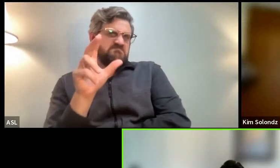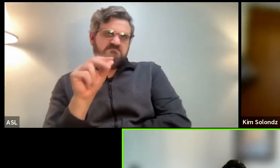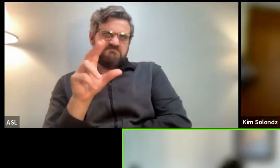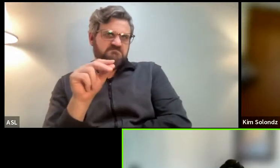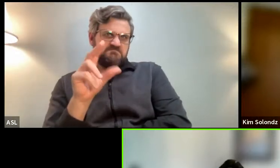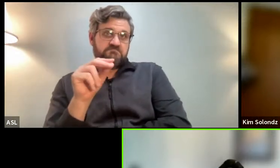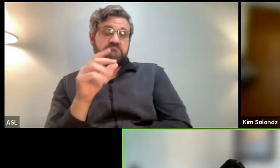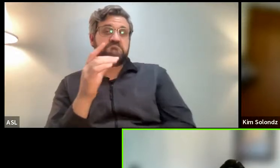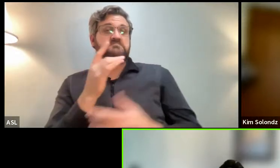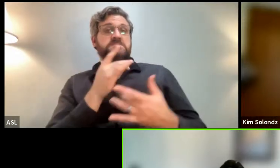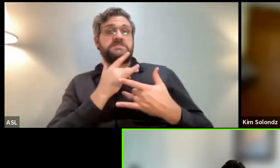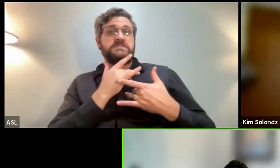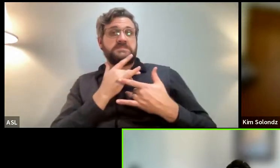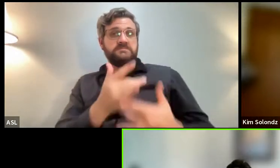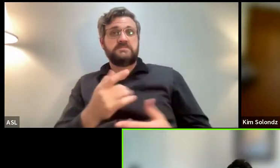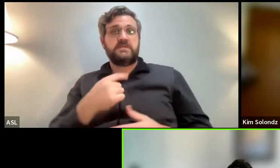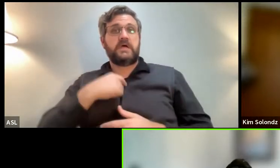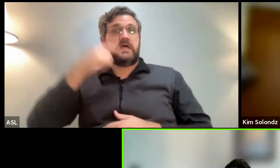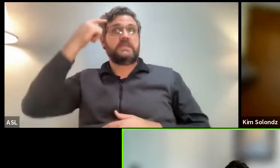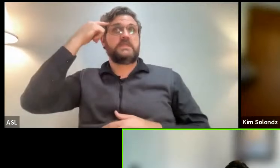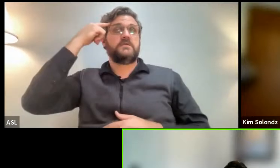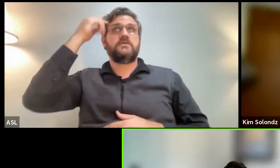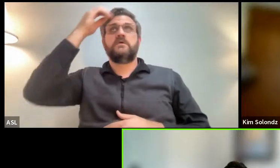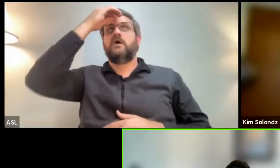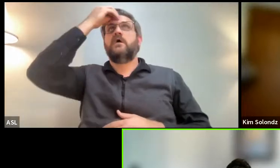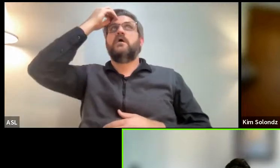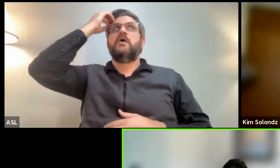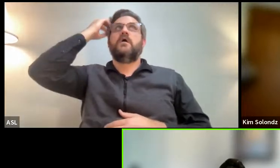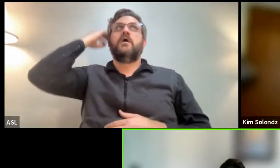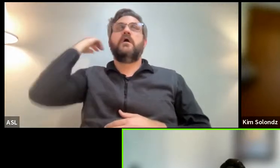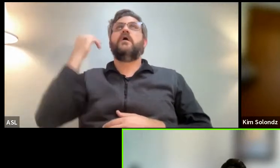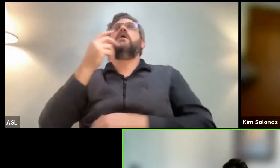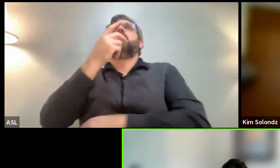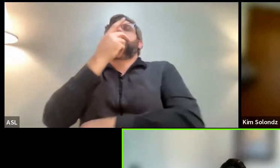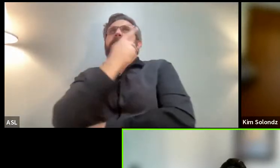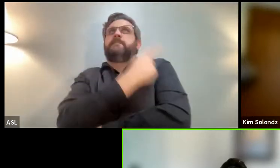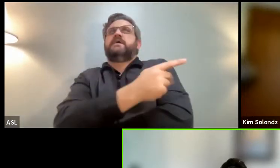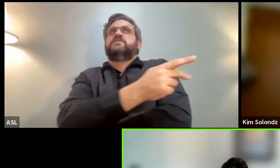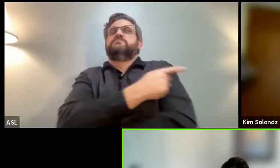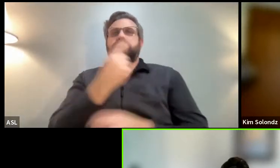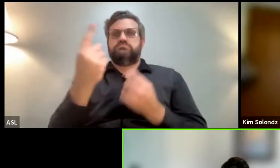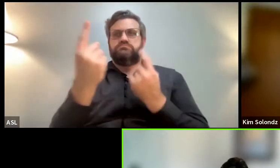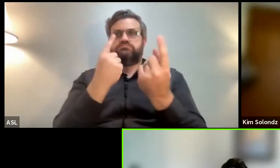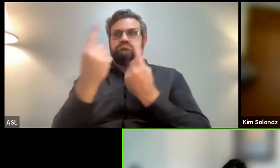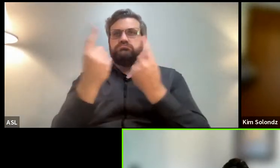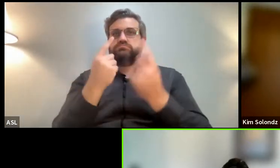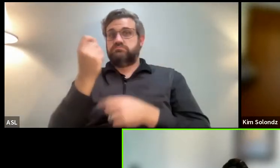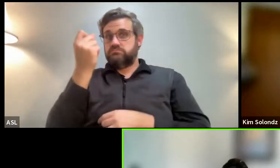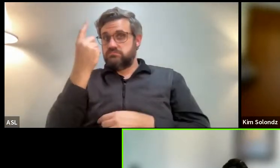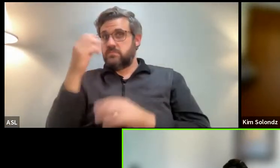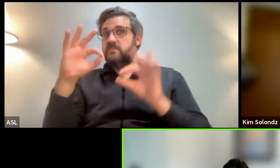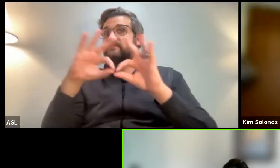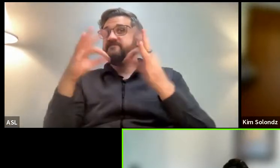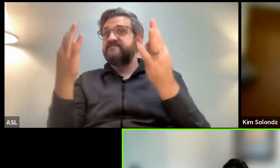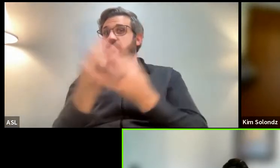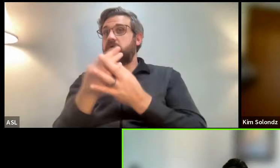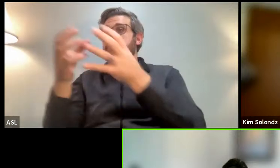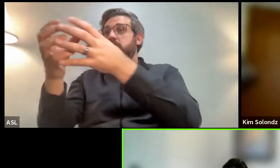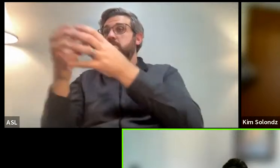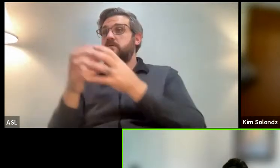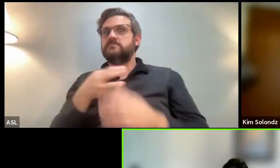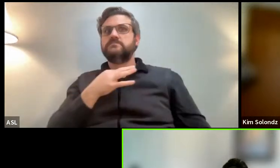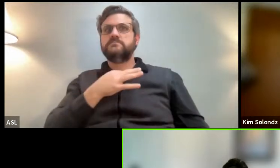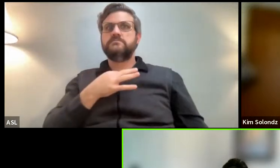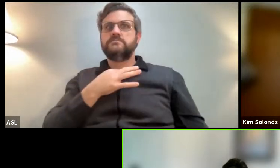Typically, I think what the patients that we're getting are families who are really interested in